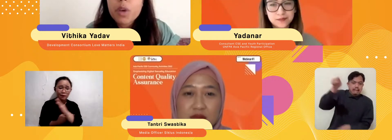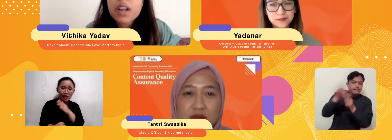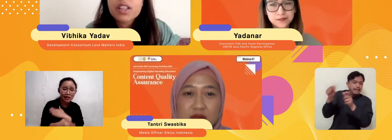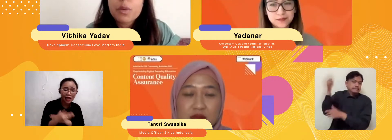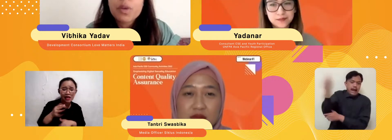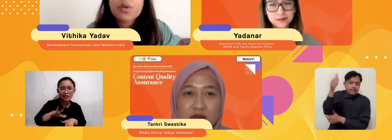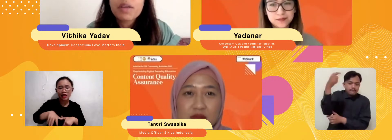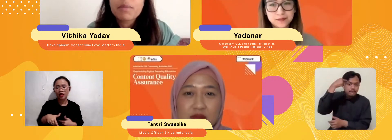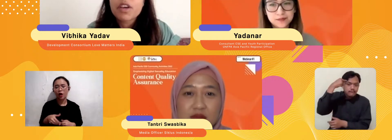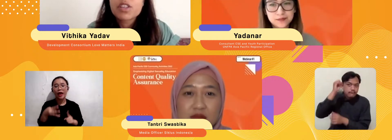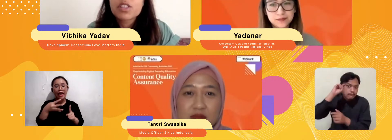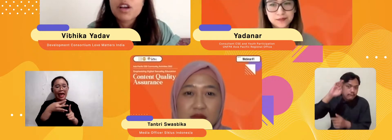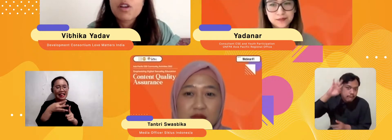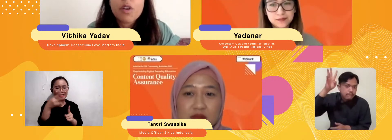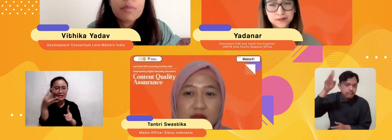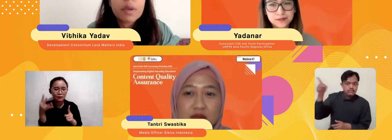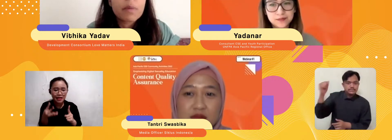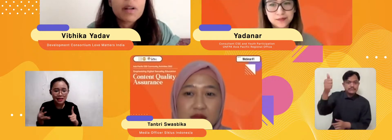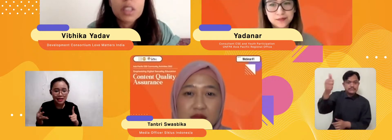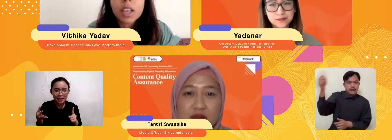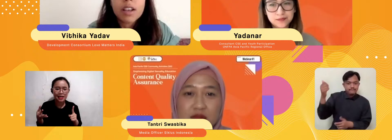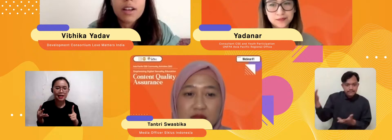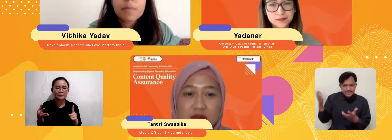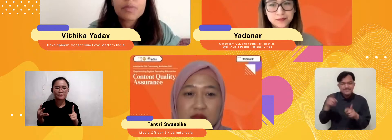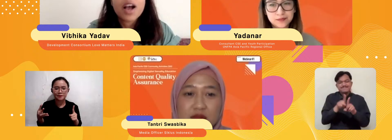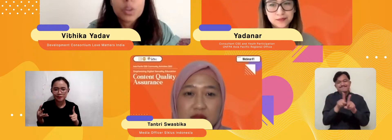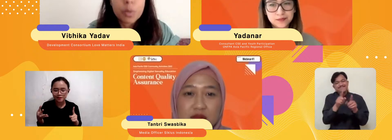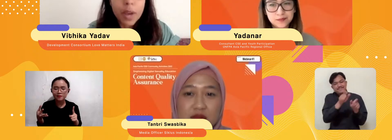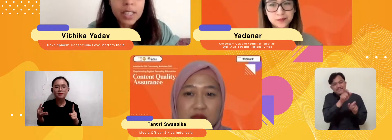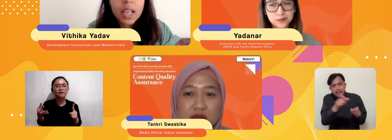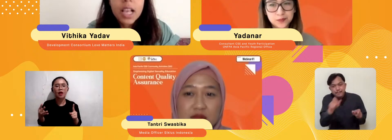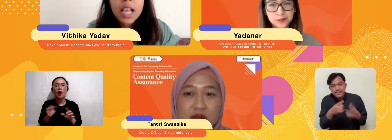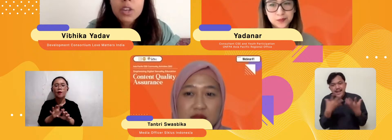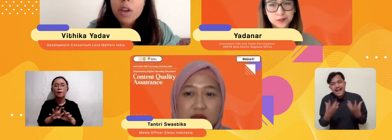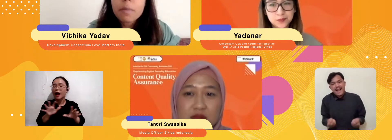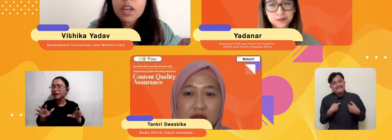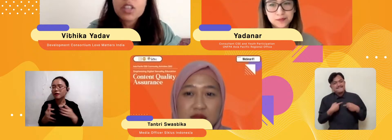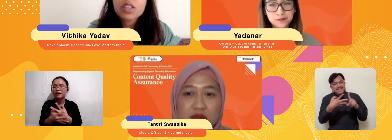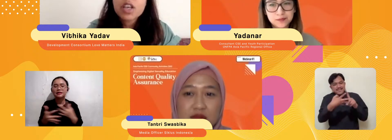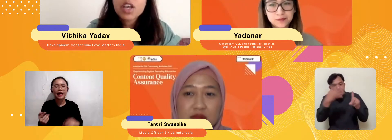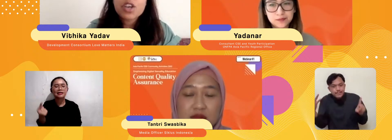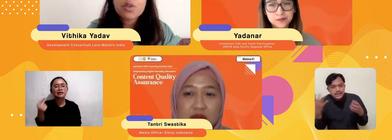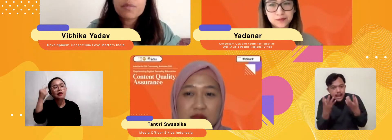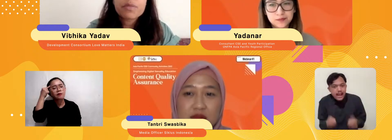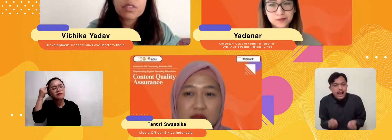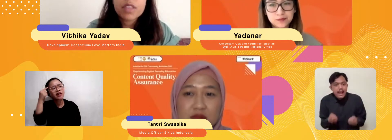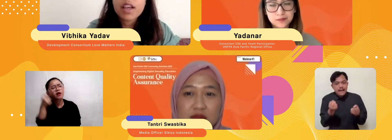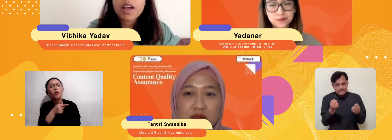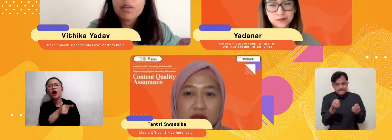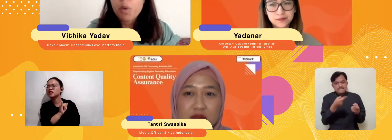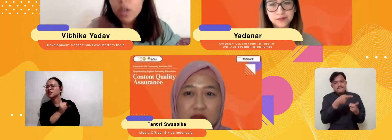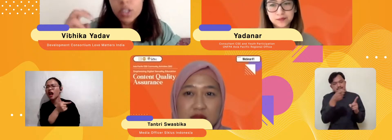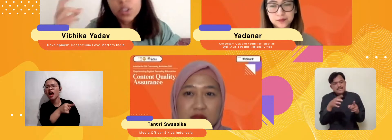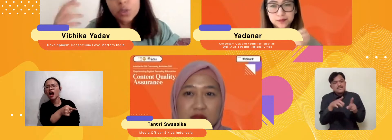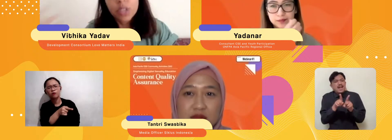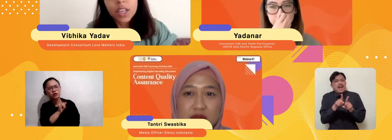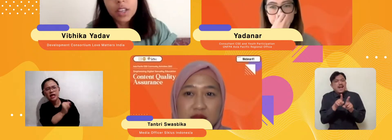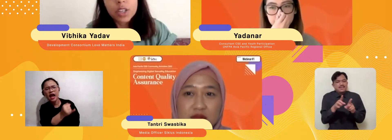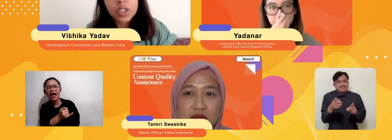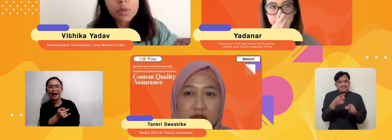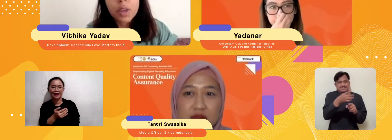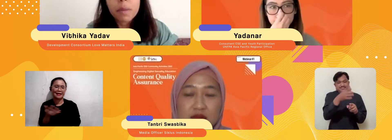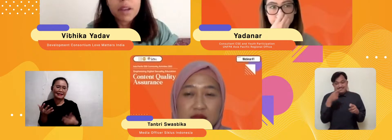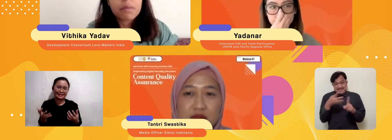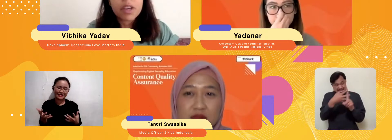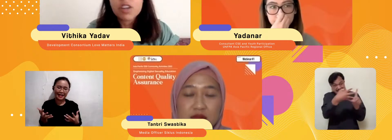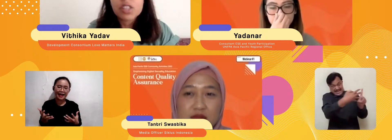the work that we're doing because a lot of people think otherwise, not because they are wanting to think in a